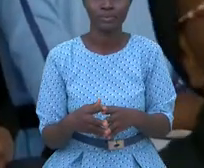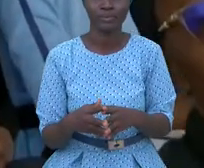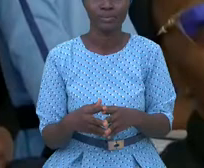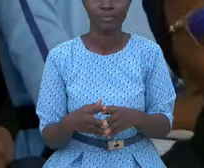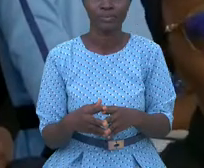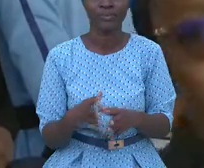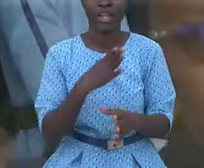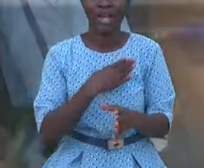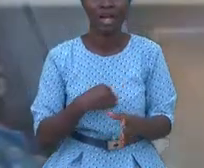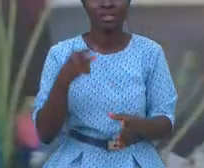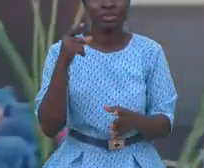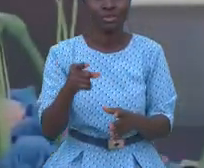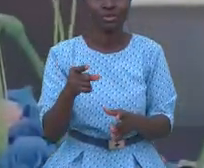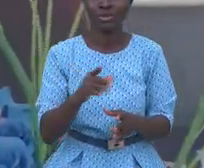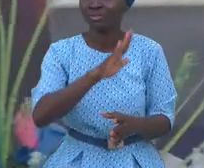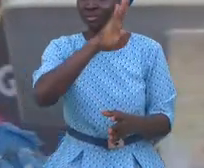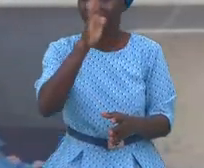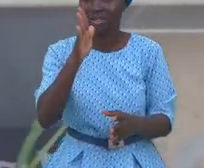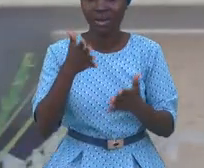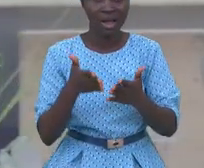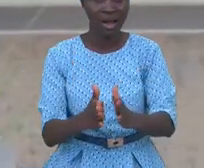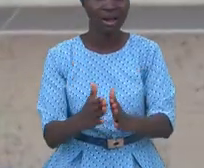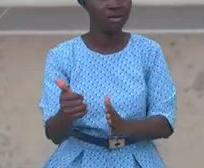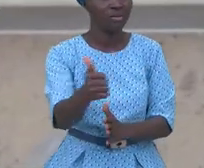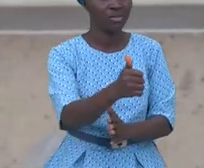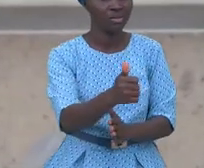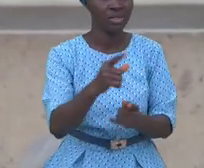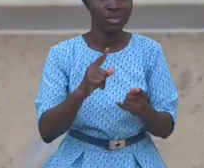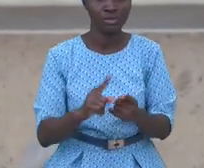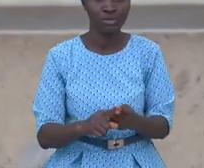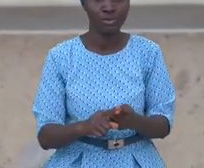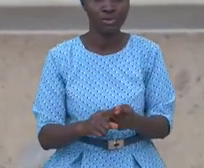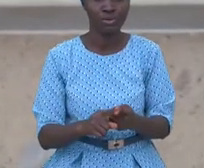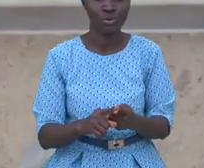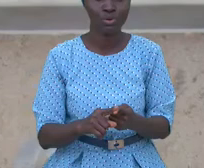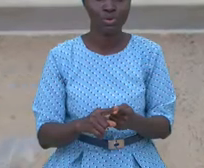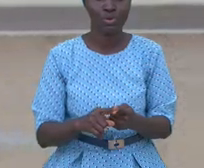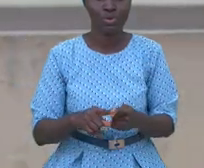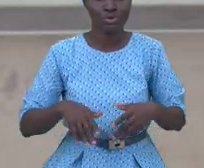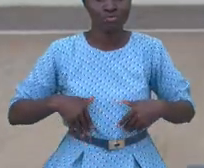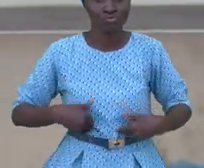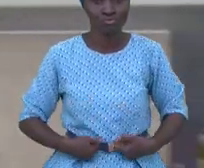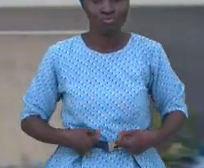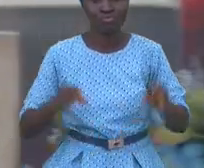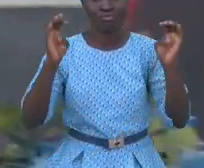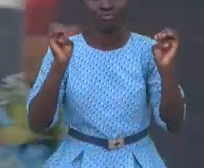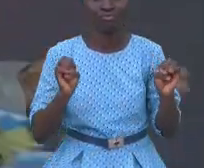And you never allow yourself to expire. Sometimes you